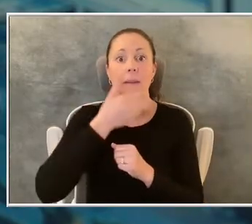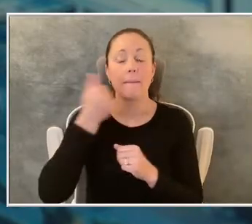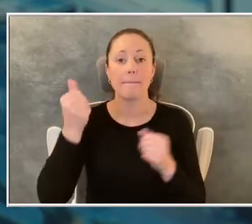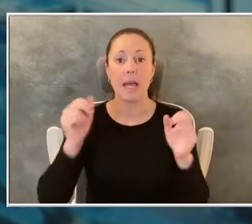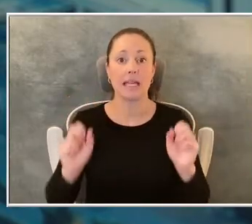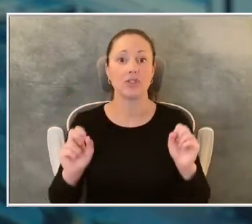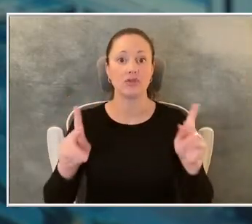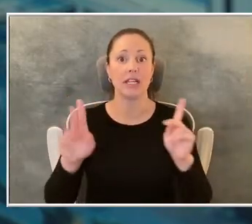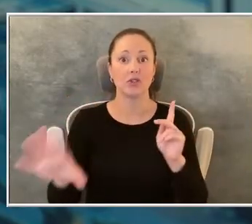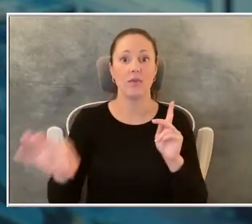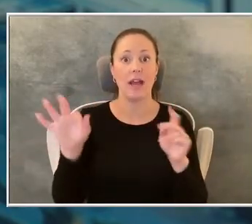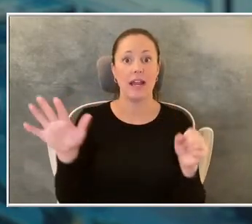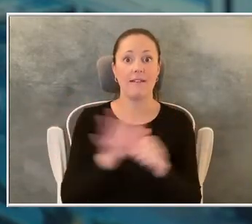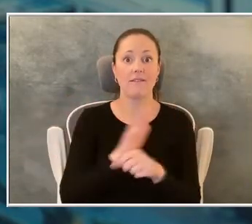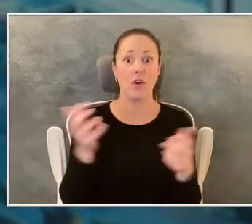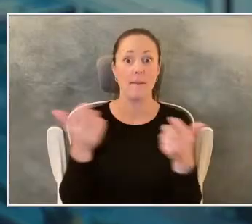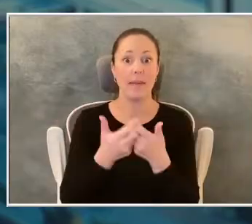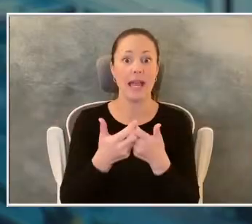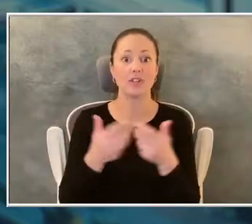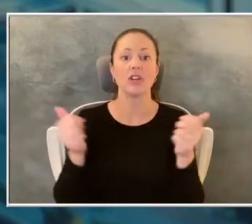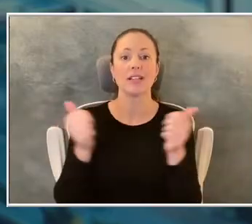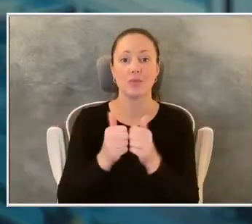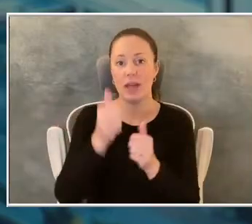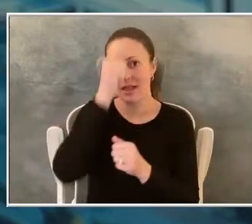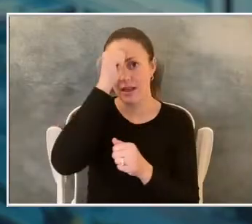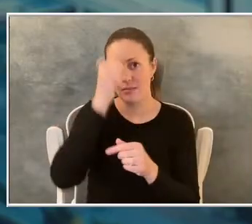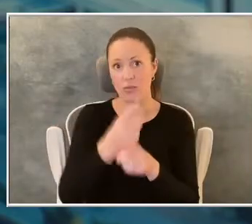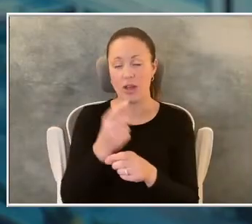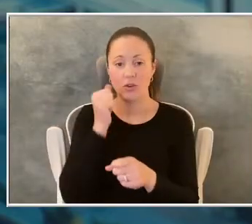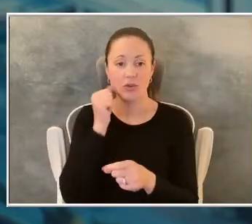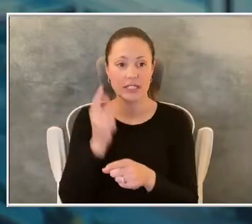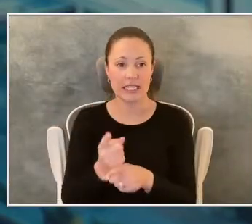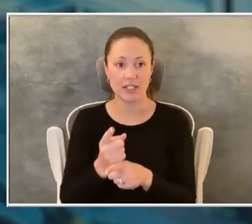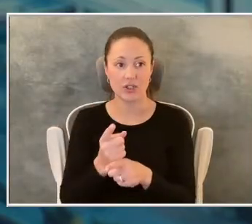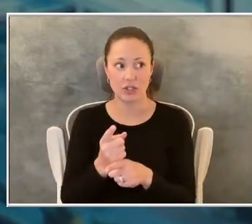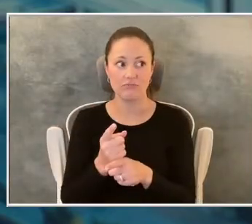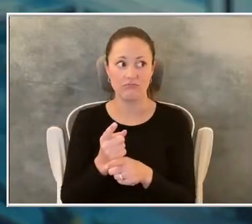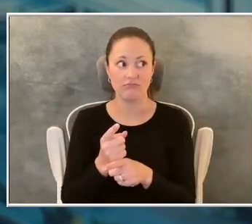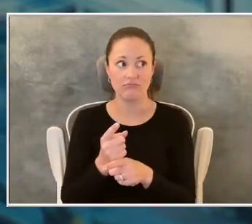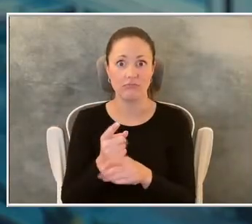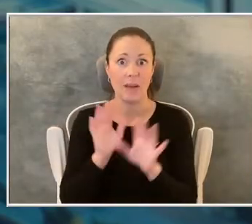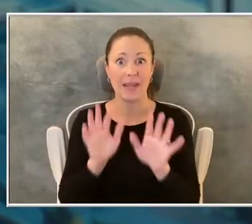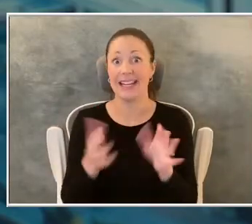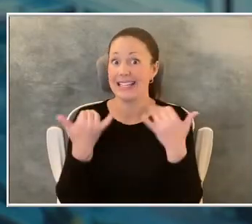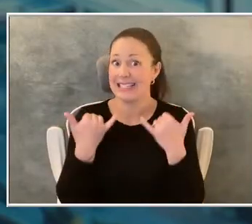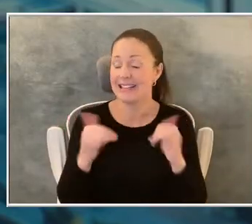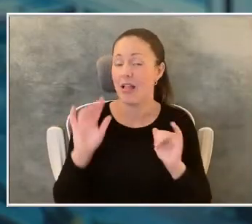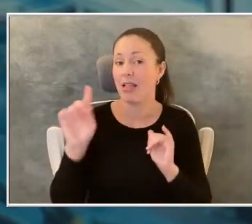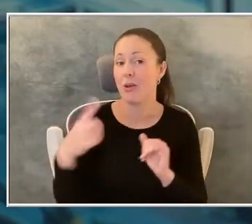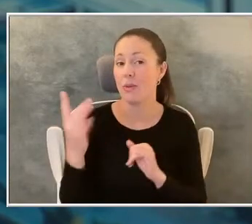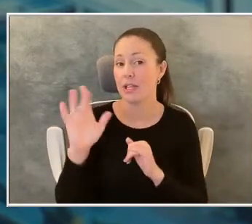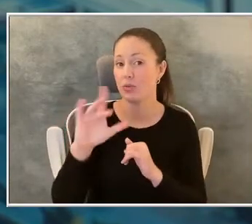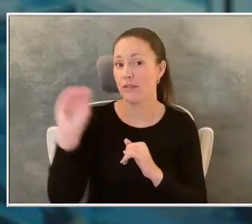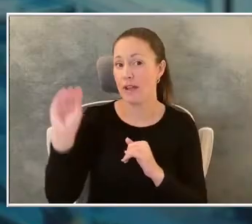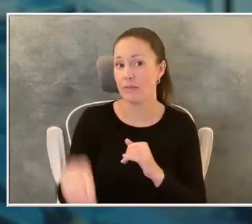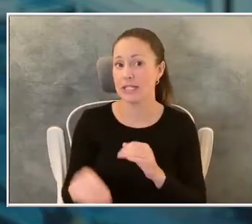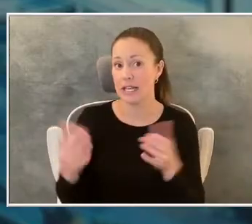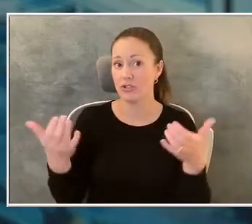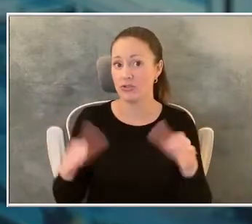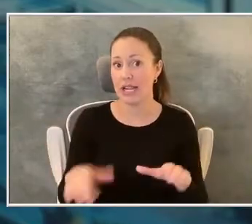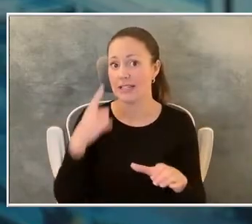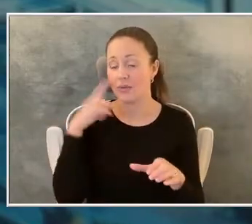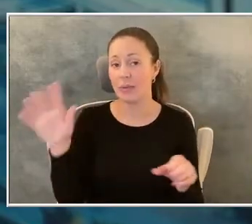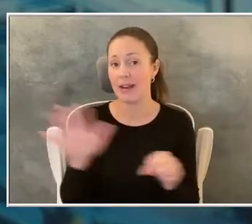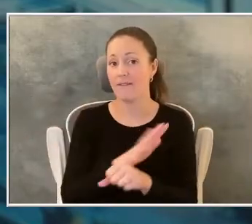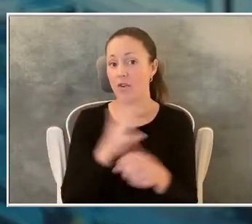match is with a brother or sister. They have, but even they have just 25% chance of being a full match. So more